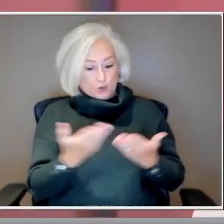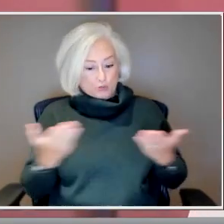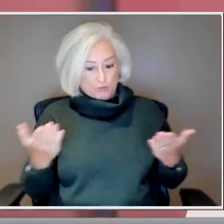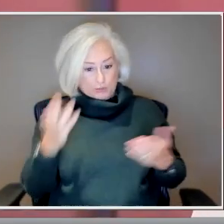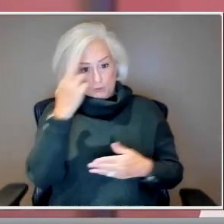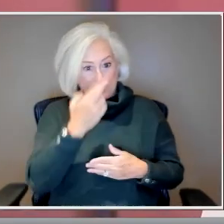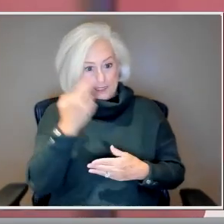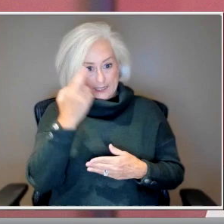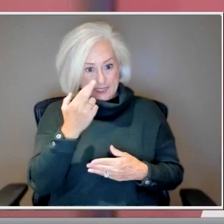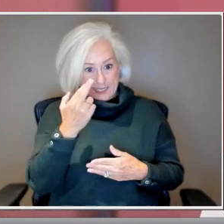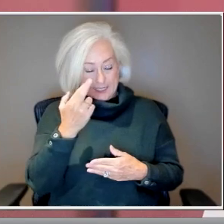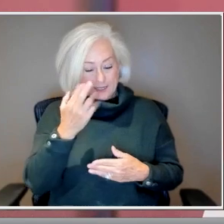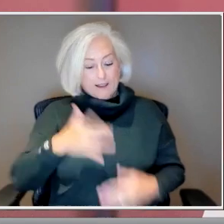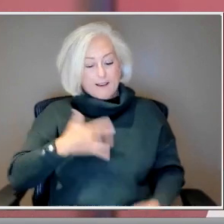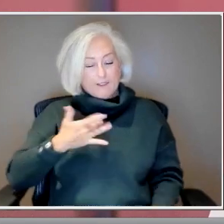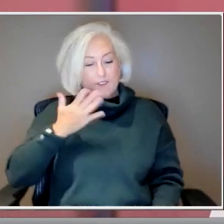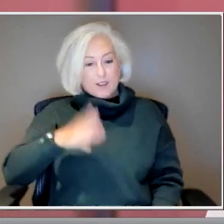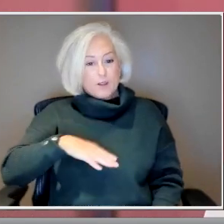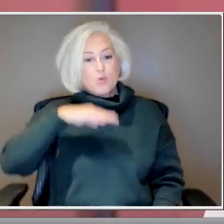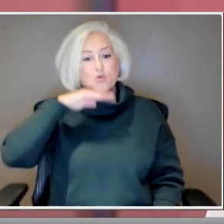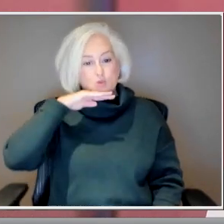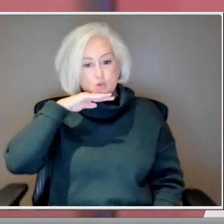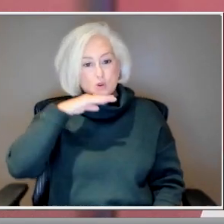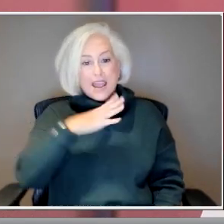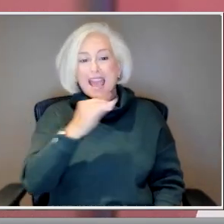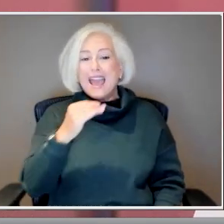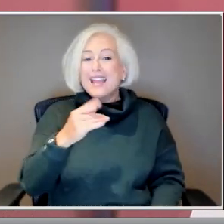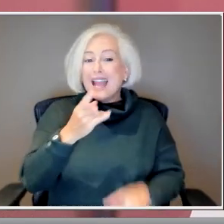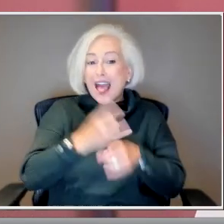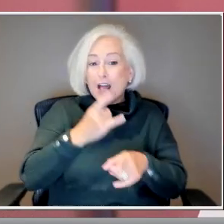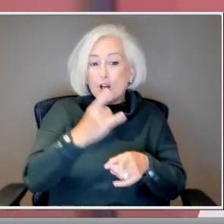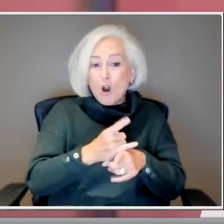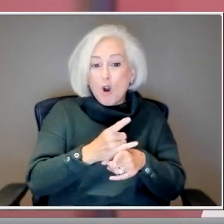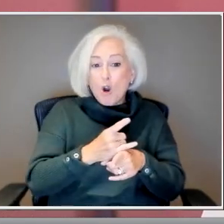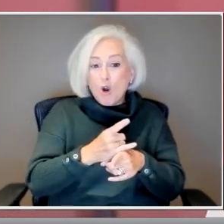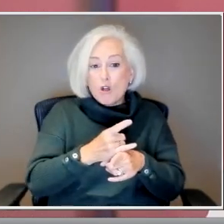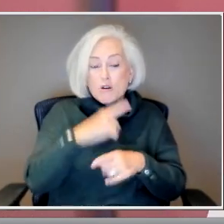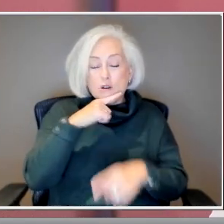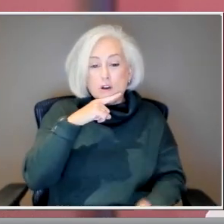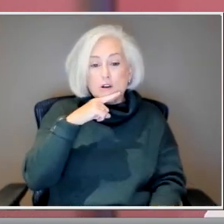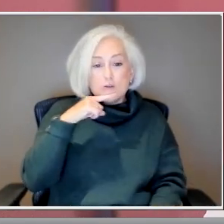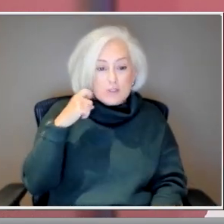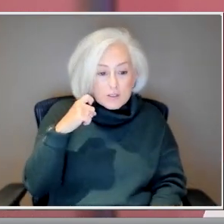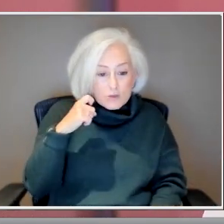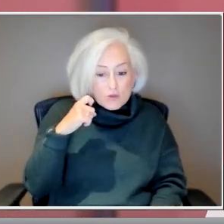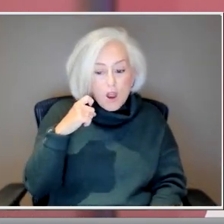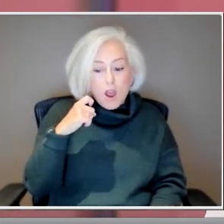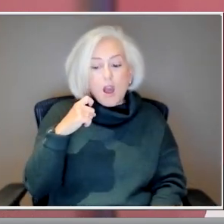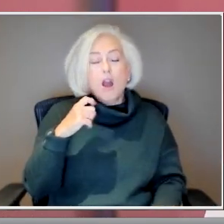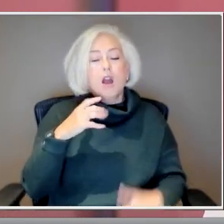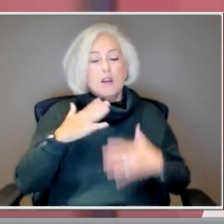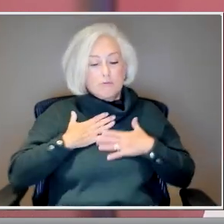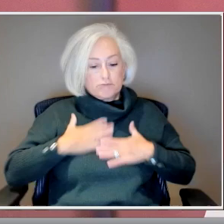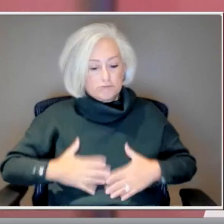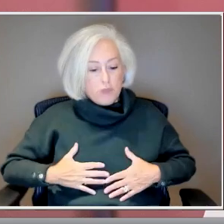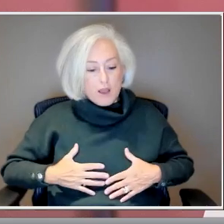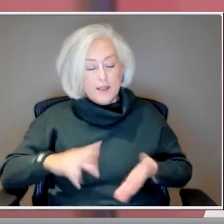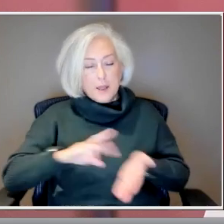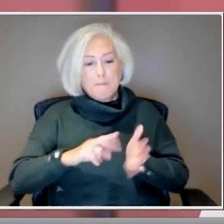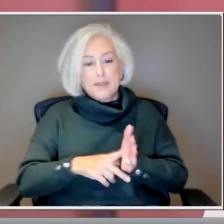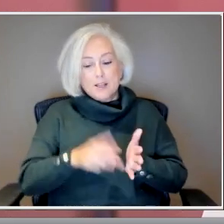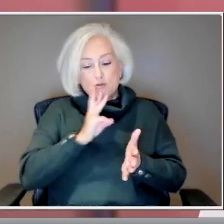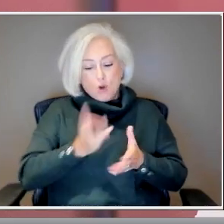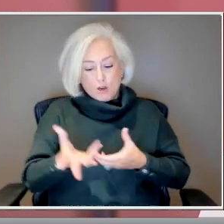the dehydrating effects of alcohol. Alcohol is a diuretic. It makes you go to the bathroom. So even though you're taking in fluid, if it's alcohol,